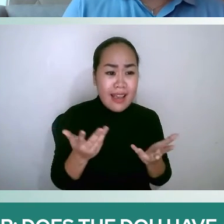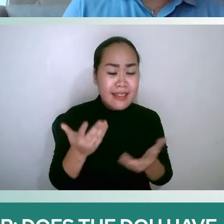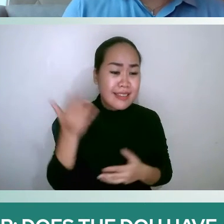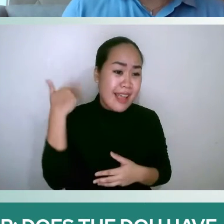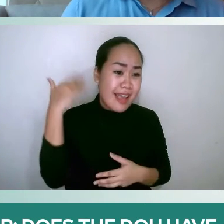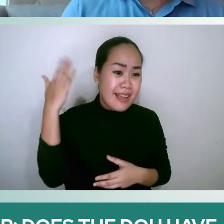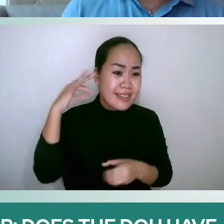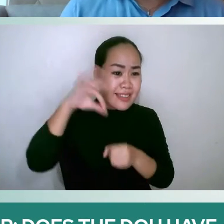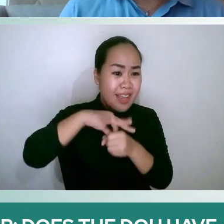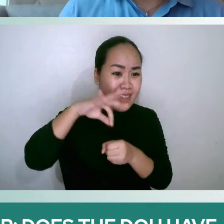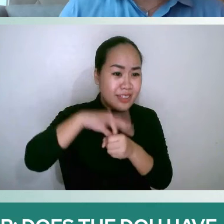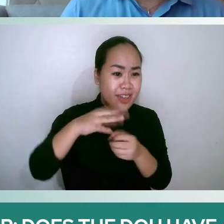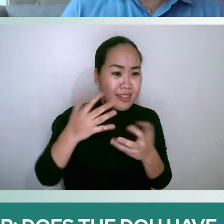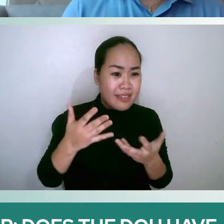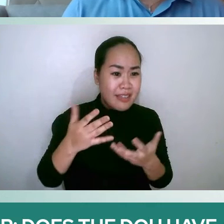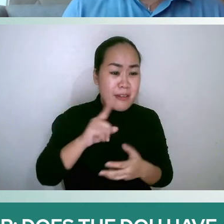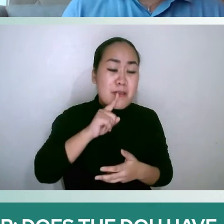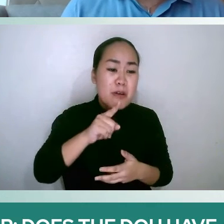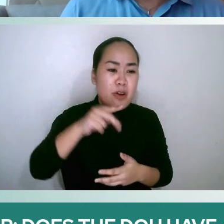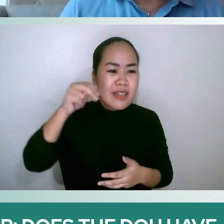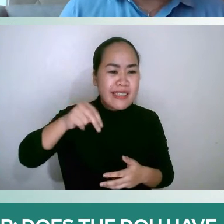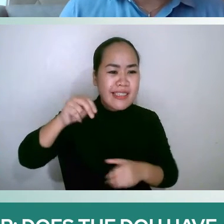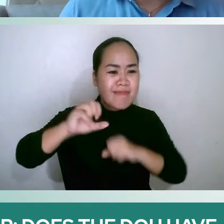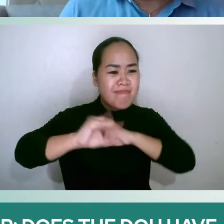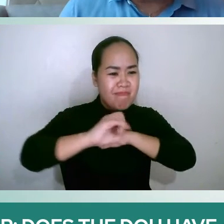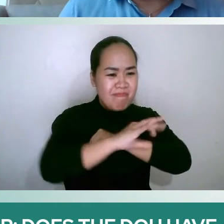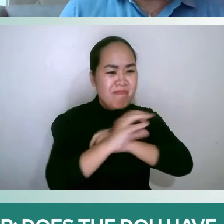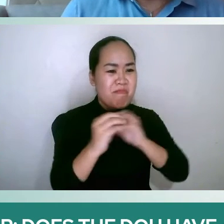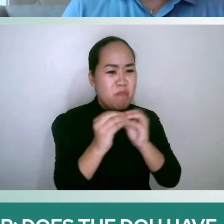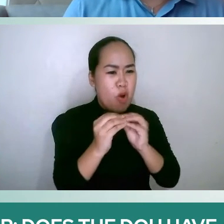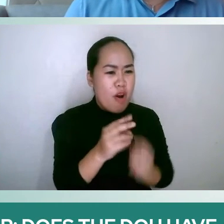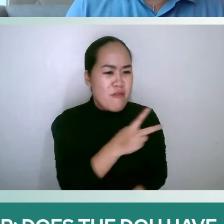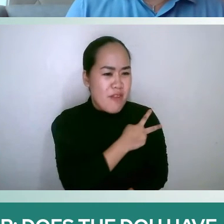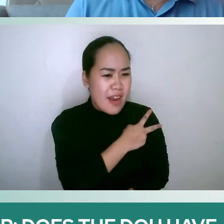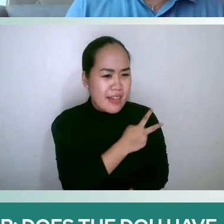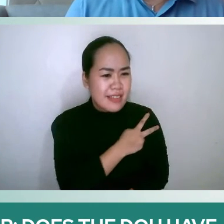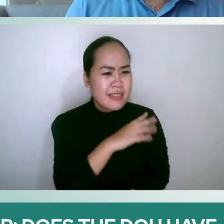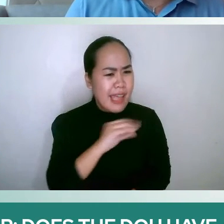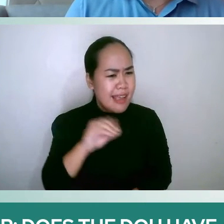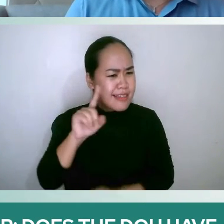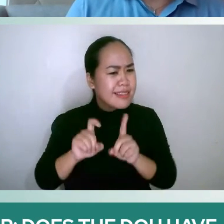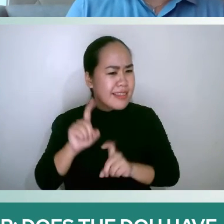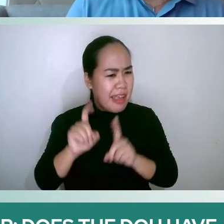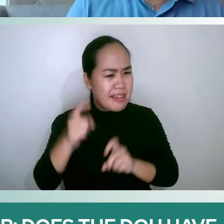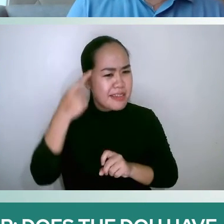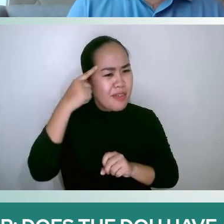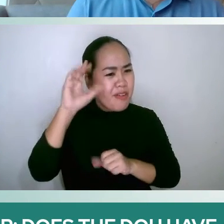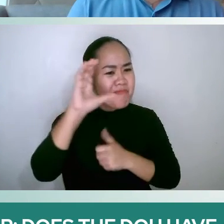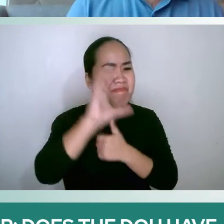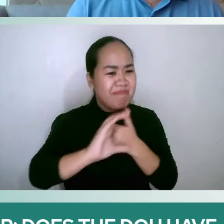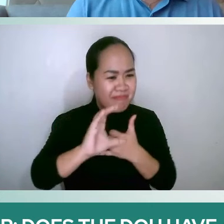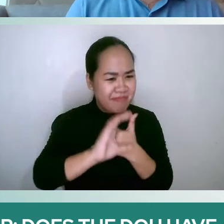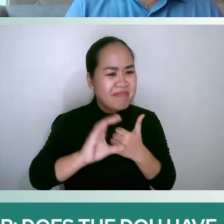also for the promotion of vaccination and screening for cervical cancer.